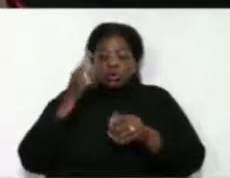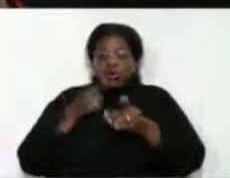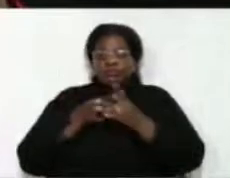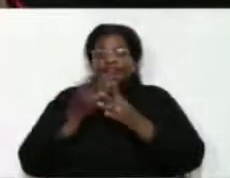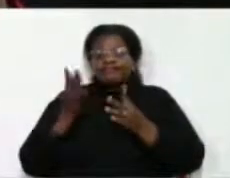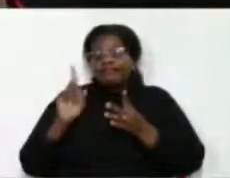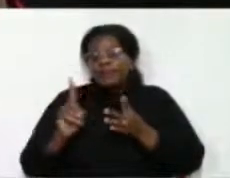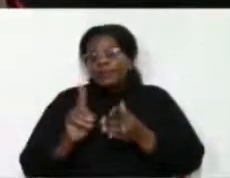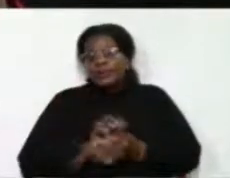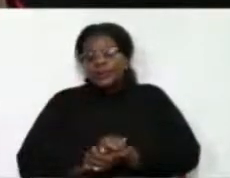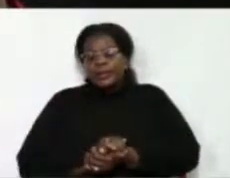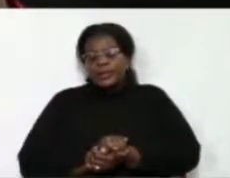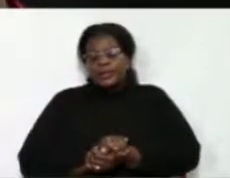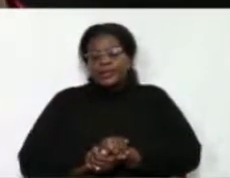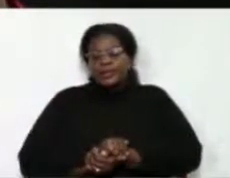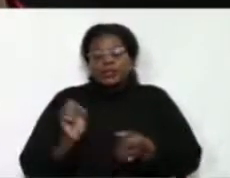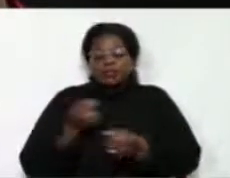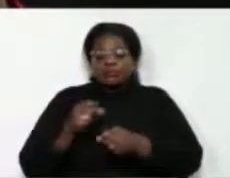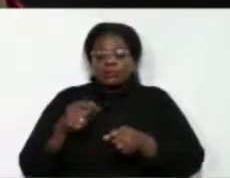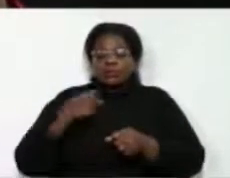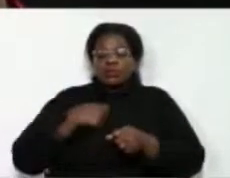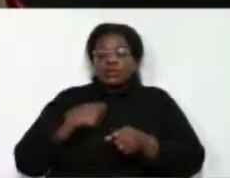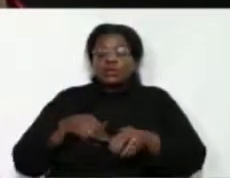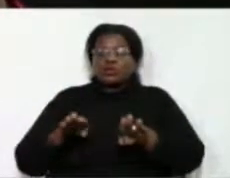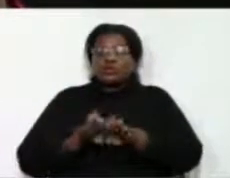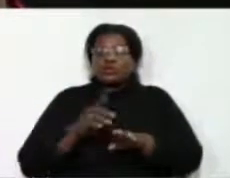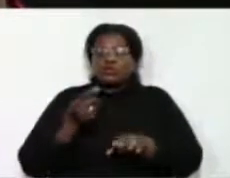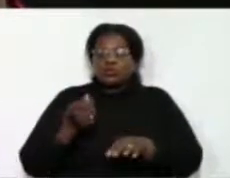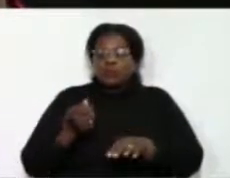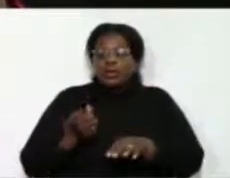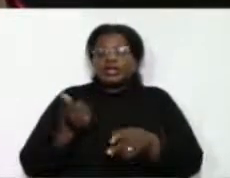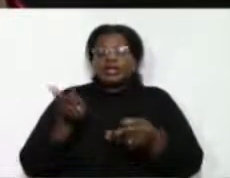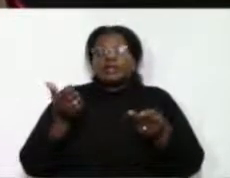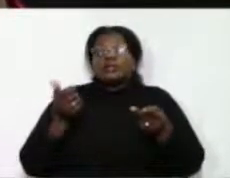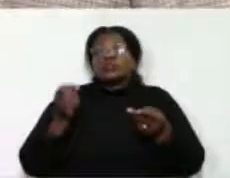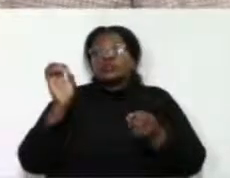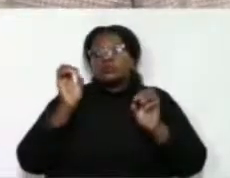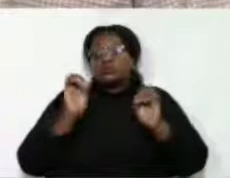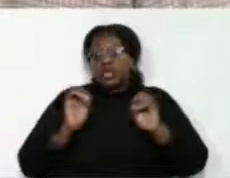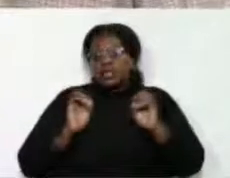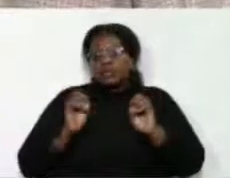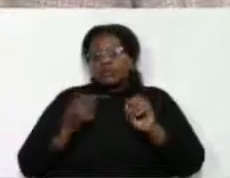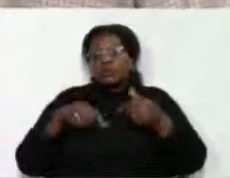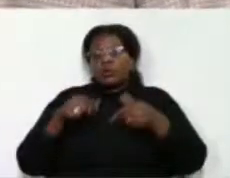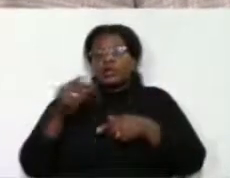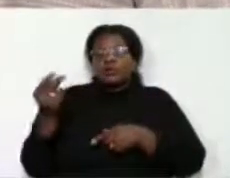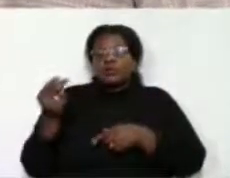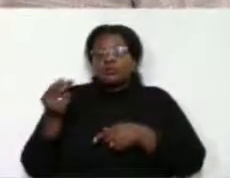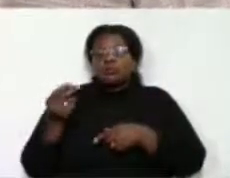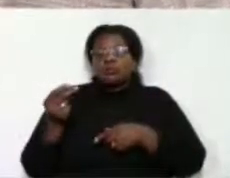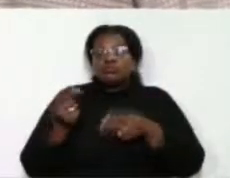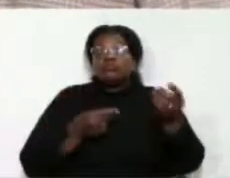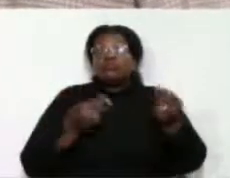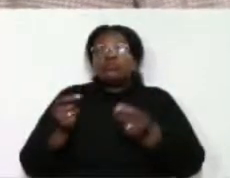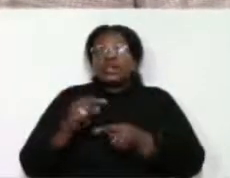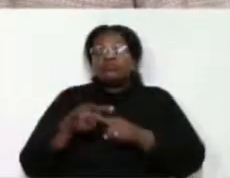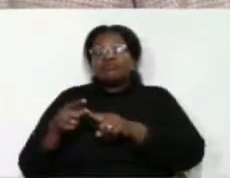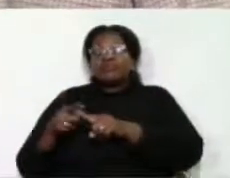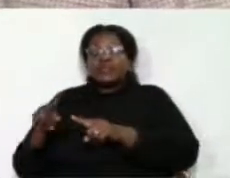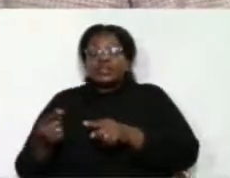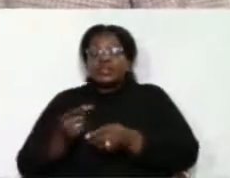Yeah. But I'm not doing the finances, there's no flour in the cupboard, I didn't go and buy anything. So I'm avoiding my work, but you're still trying to do